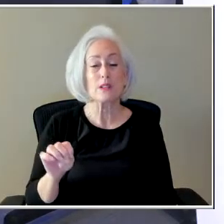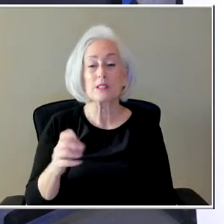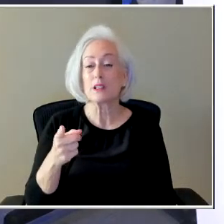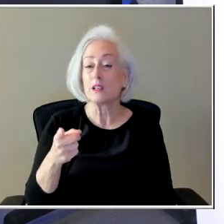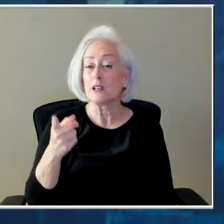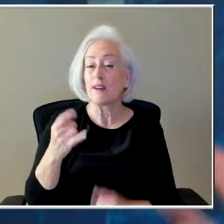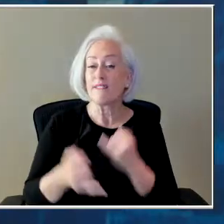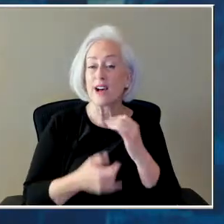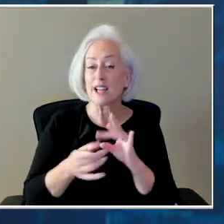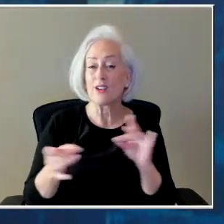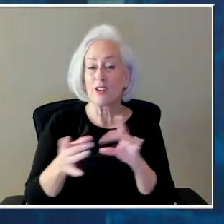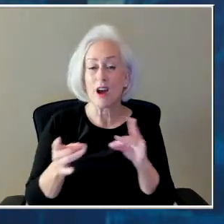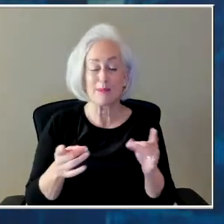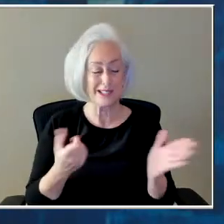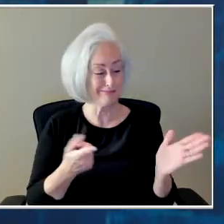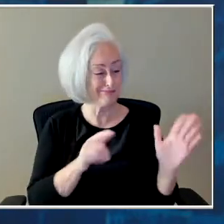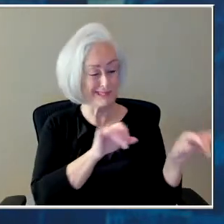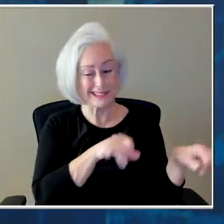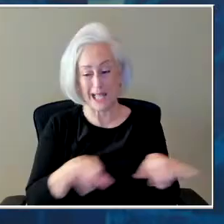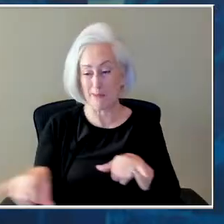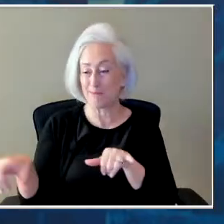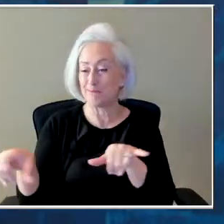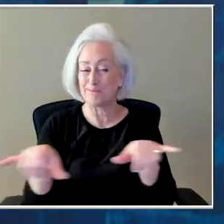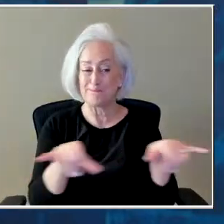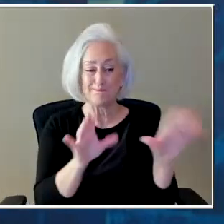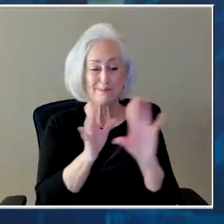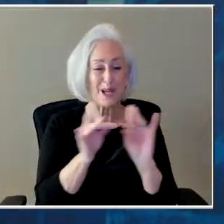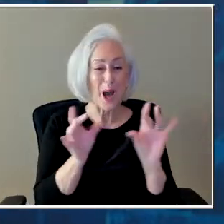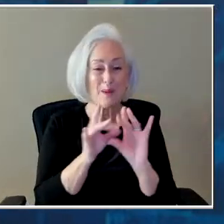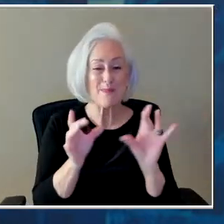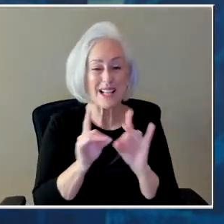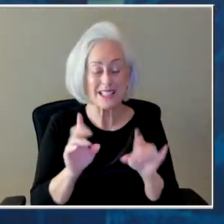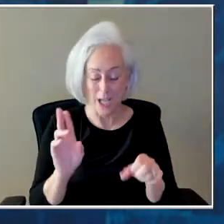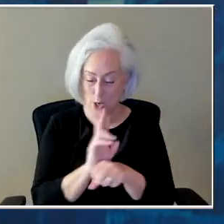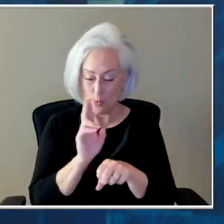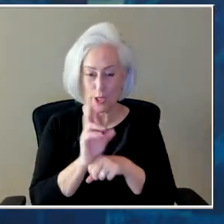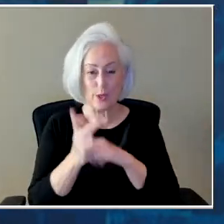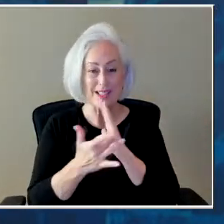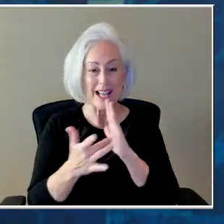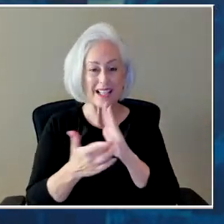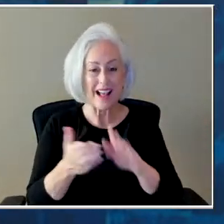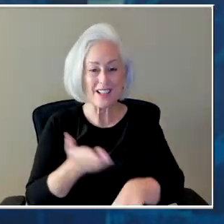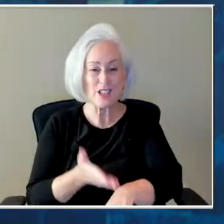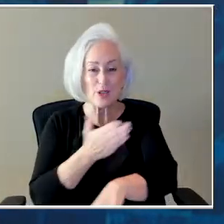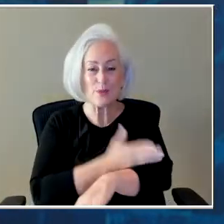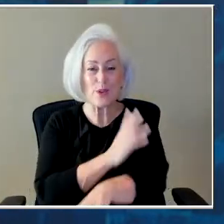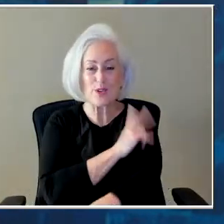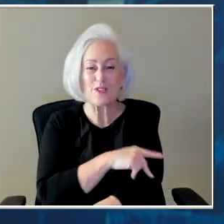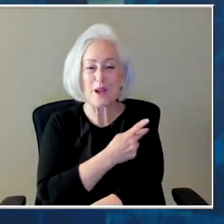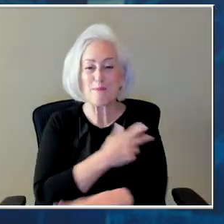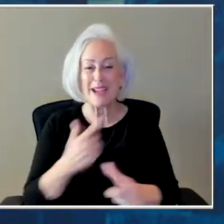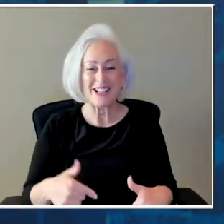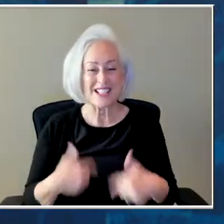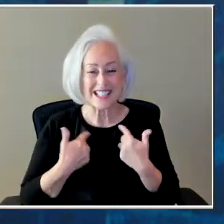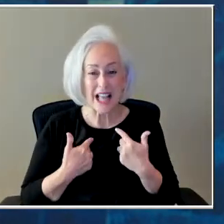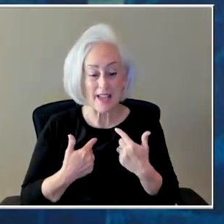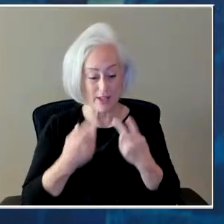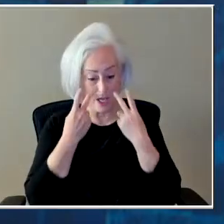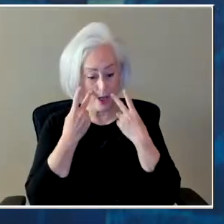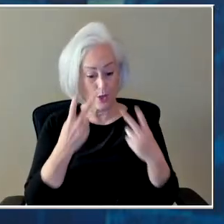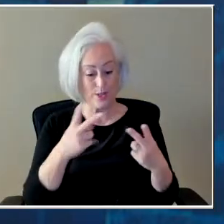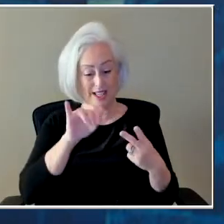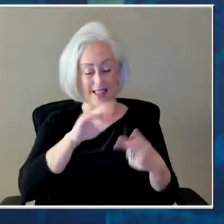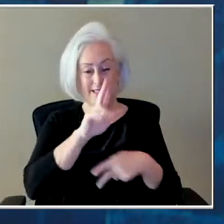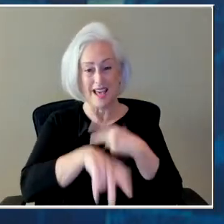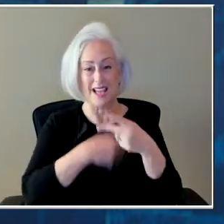kind of echo what everyone else has said. We use these technologies to improve patients' lives, and when you can see an outcome like Joyce's,